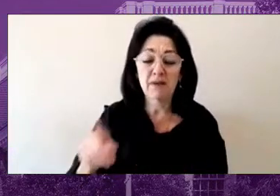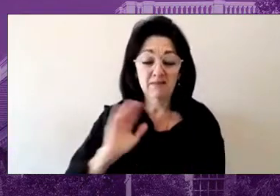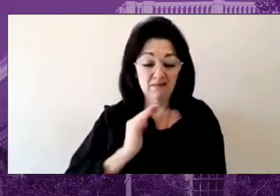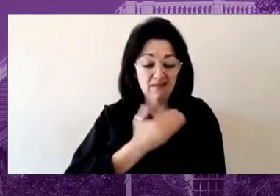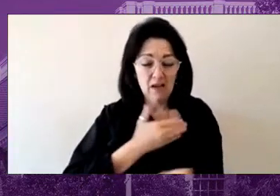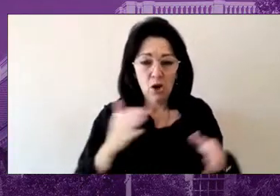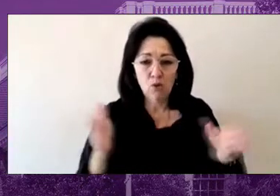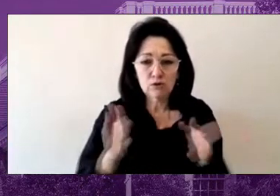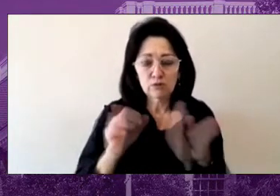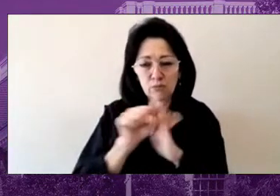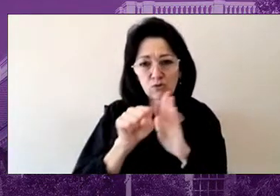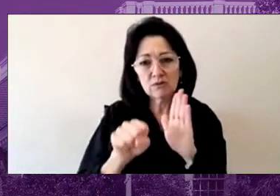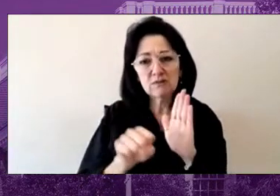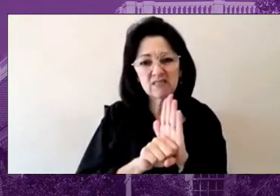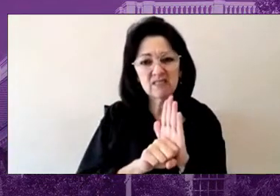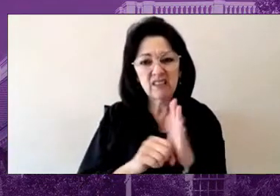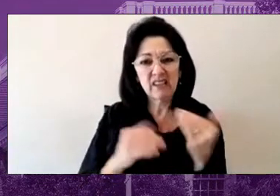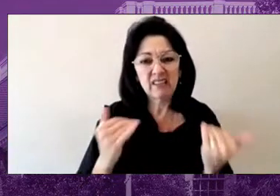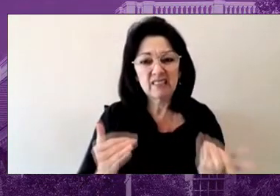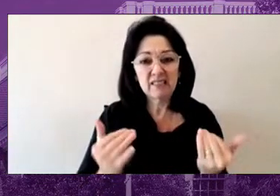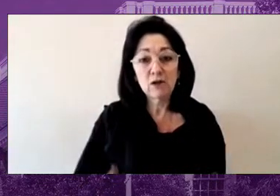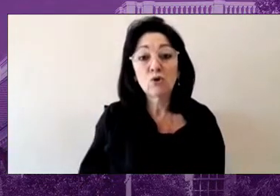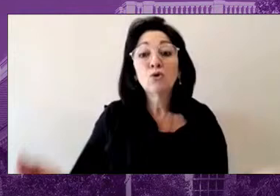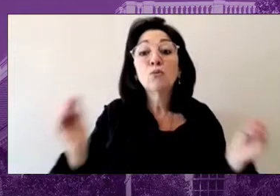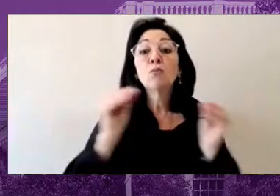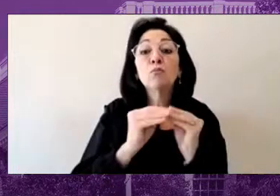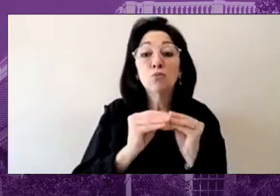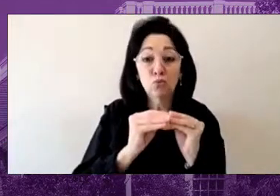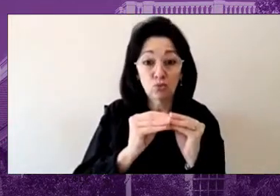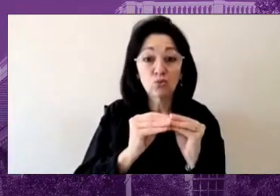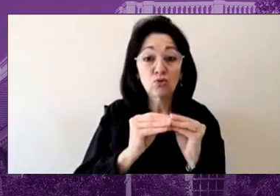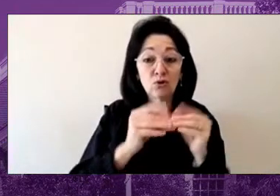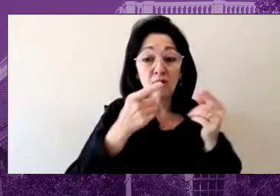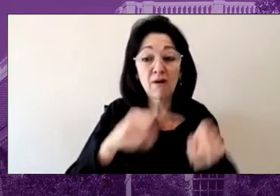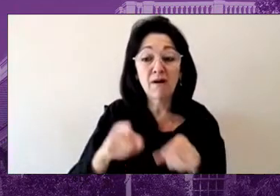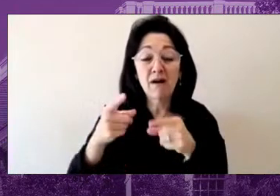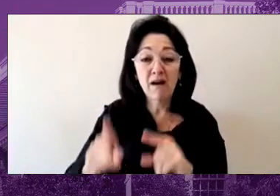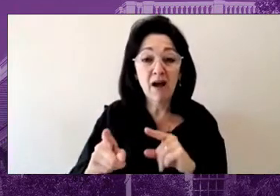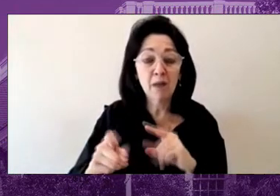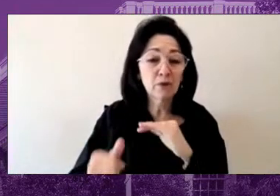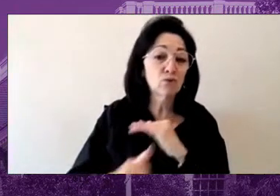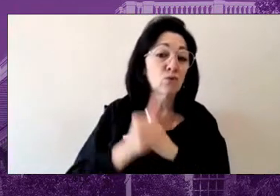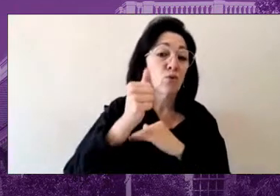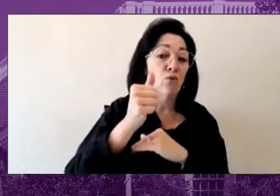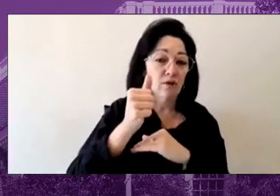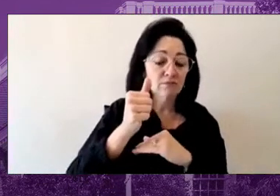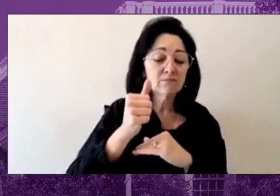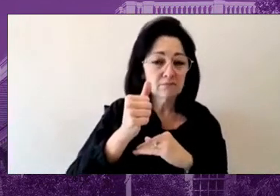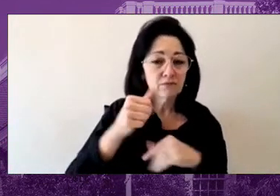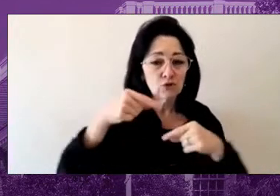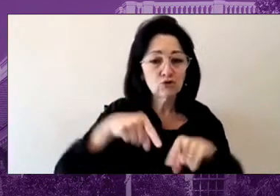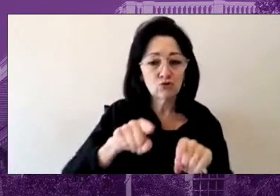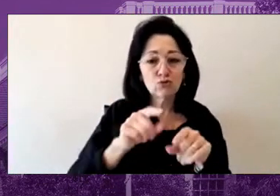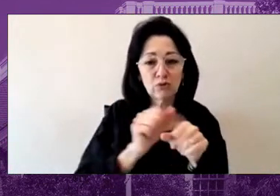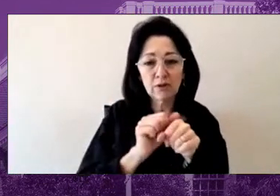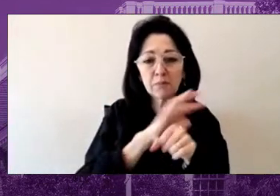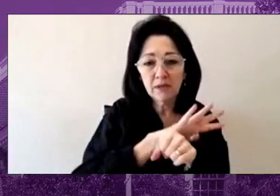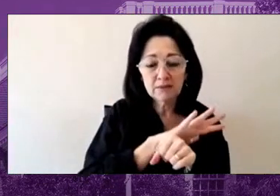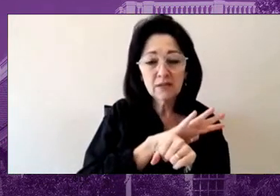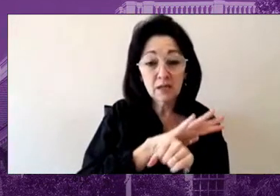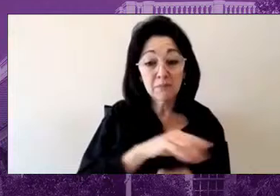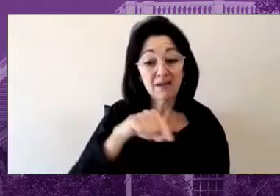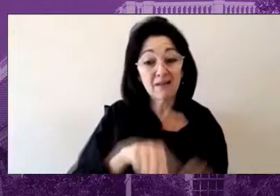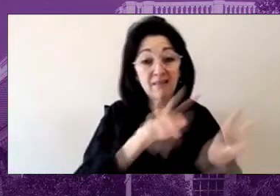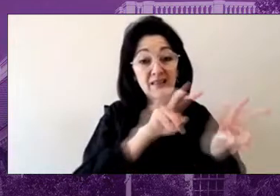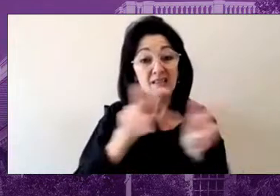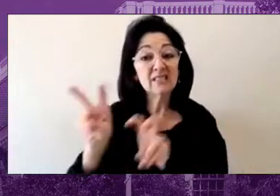become more of a threat under the pandemic. This issue is close to my heart. I have worked on it and worked together